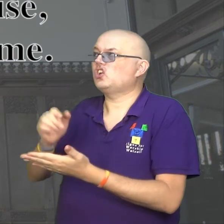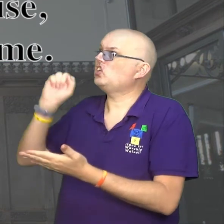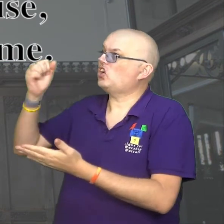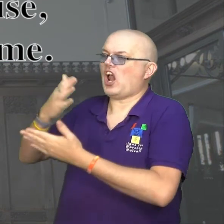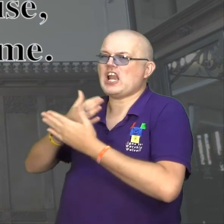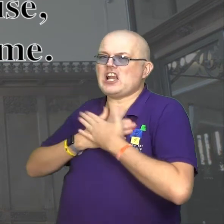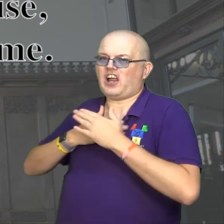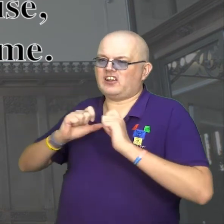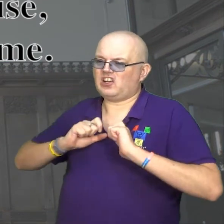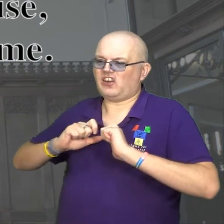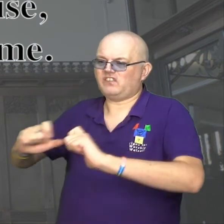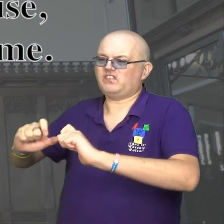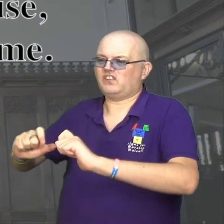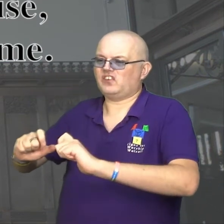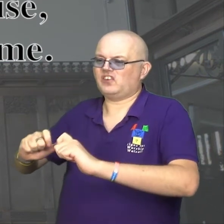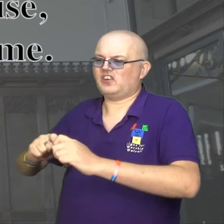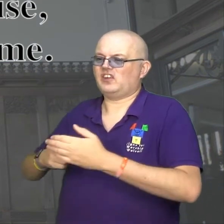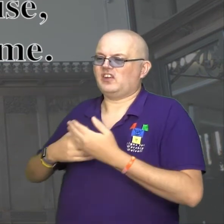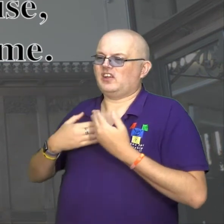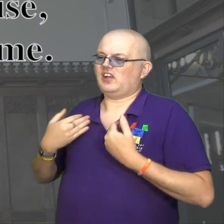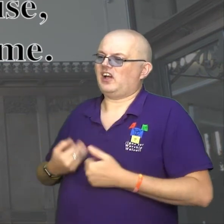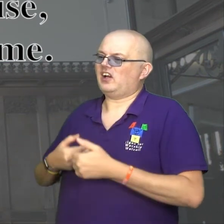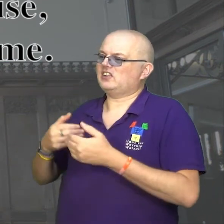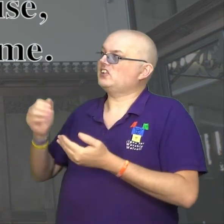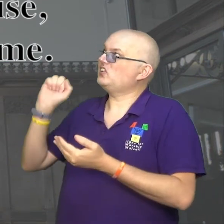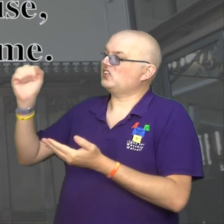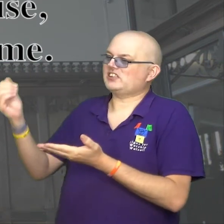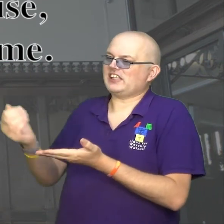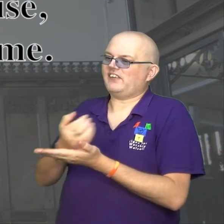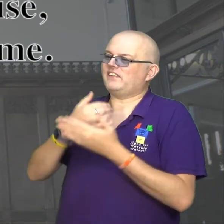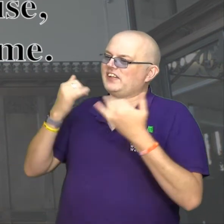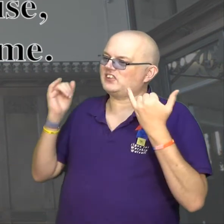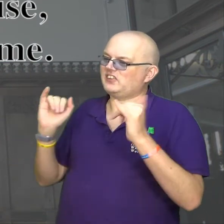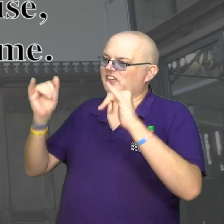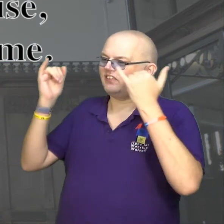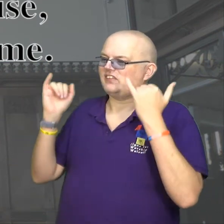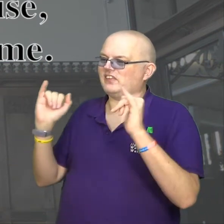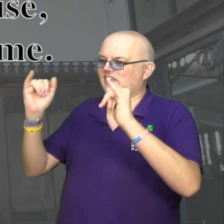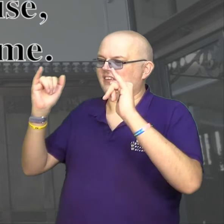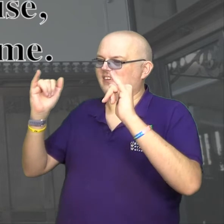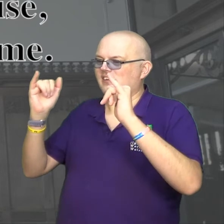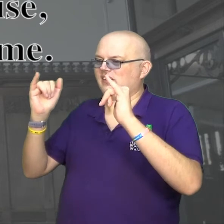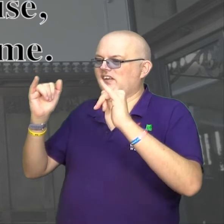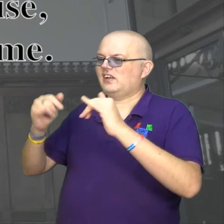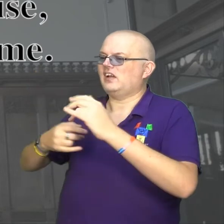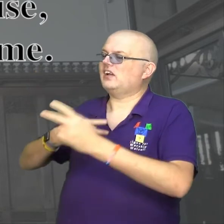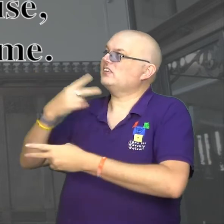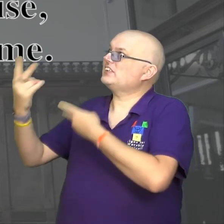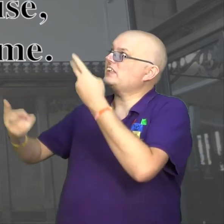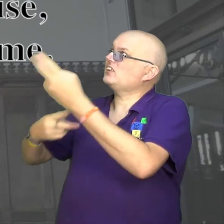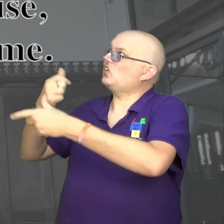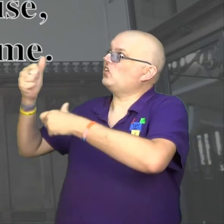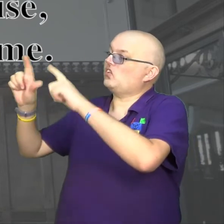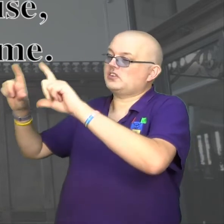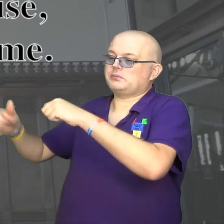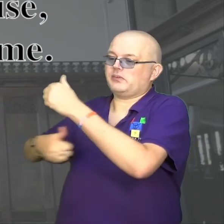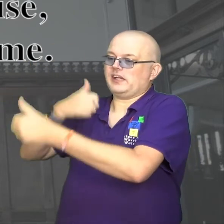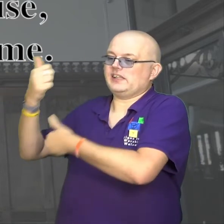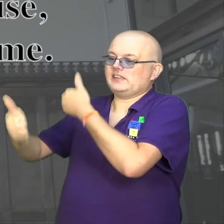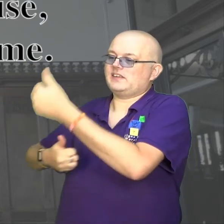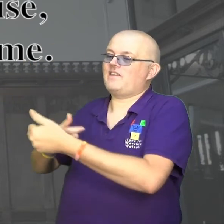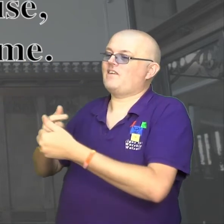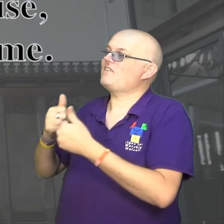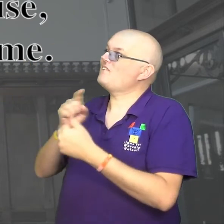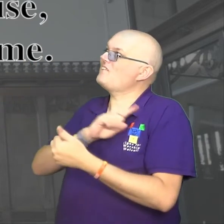I trust in your unfailing love. My heart rejoices in your salvation. I will sing